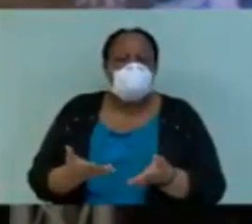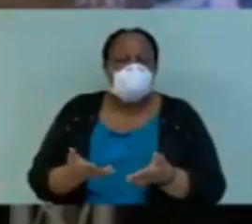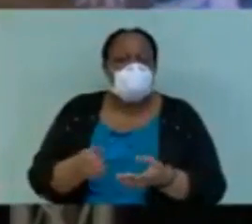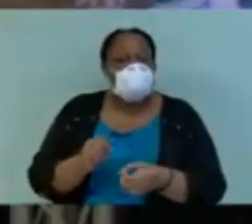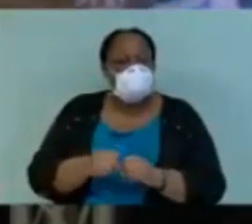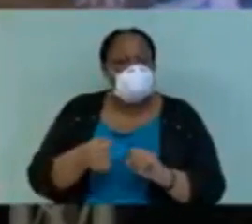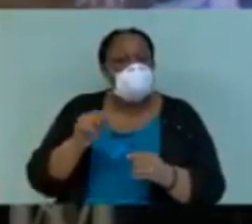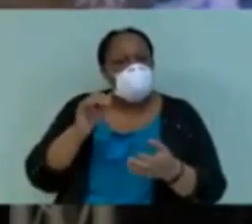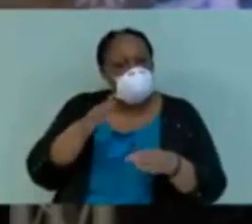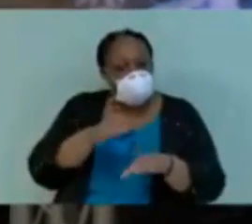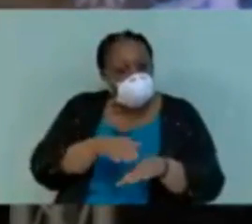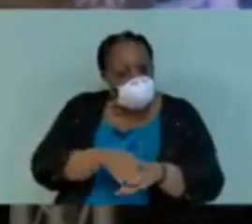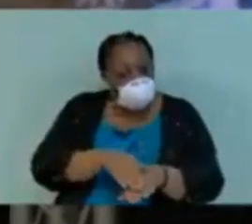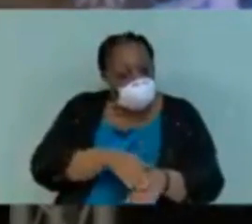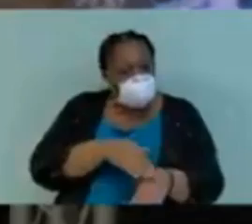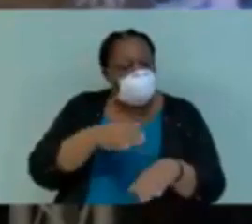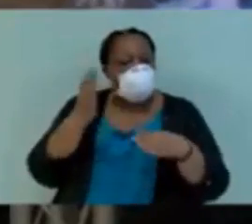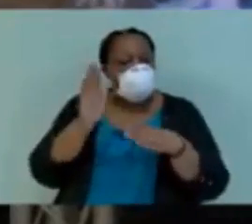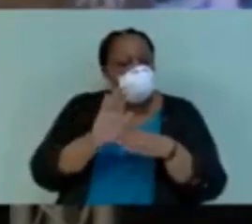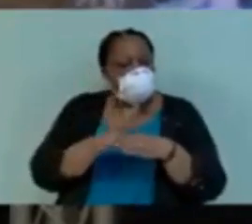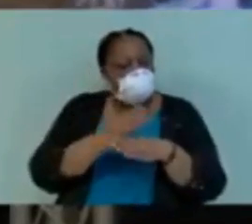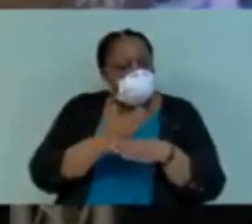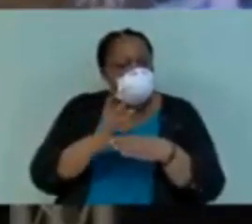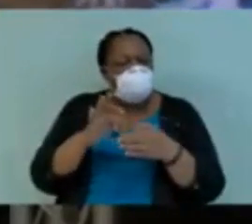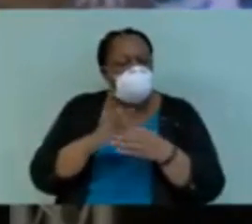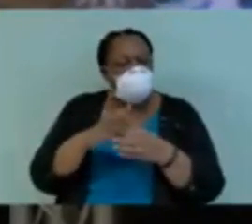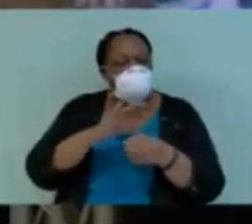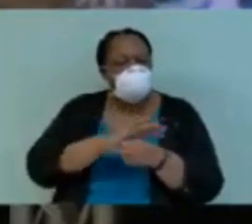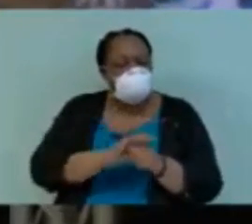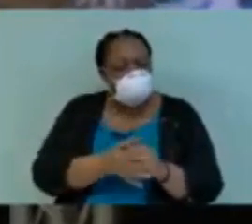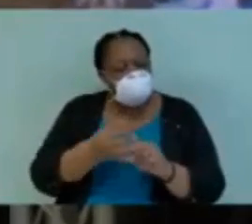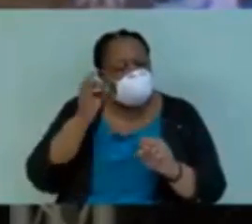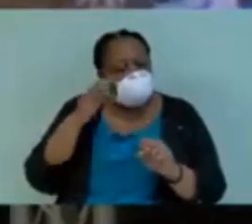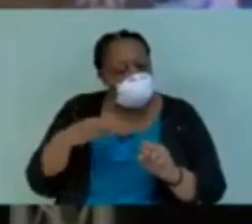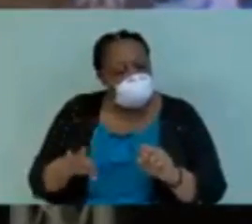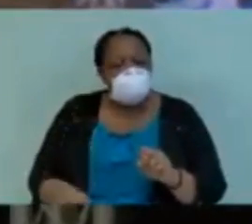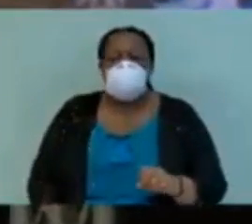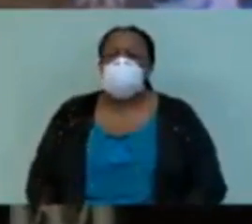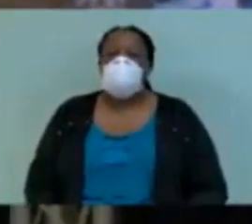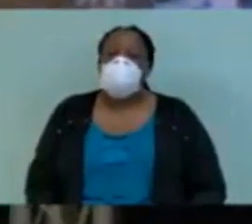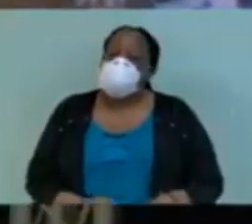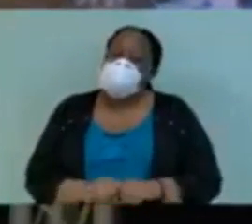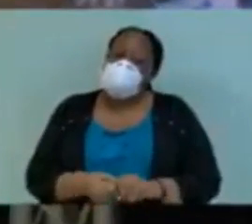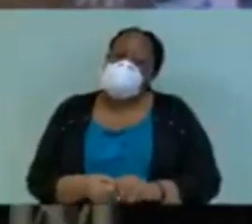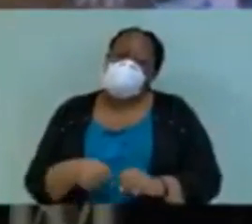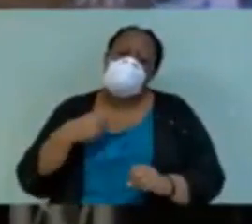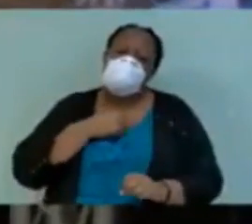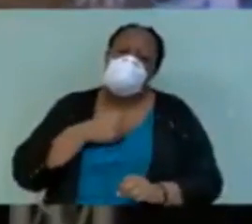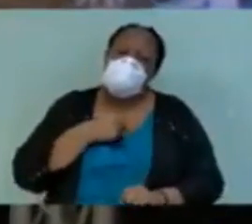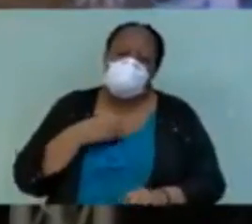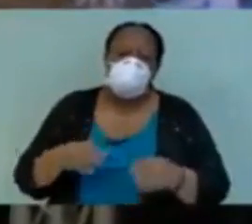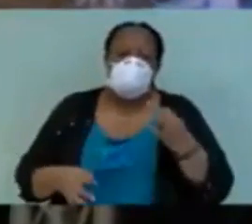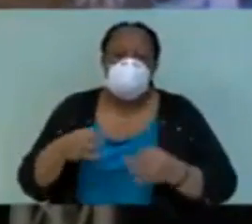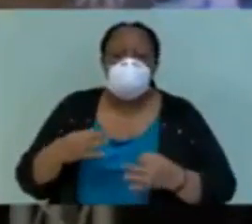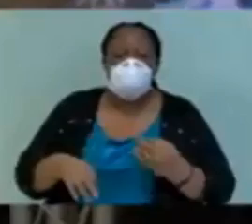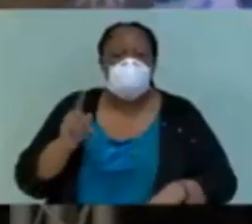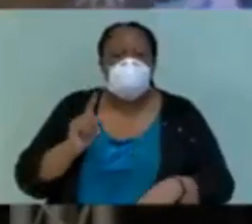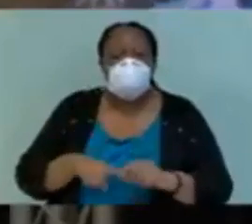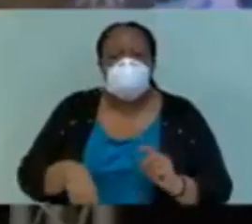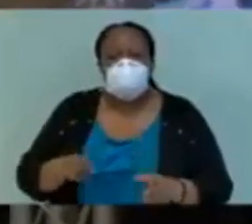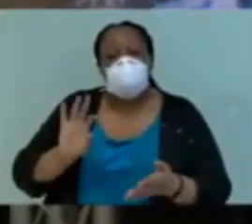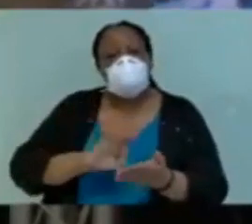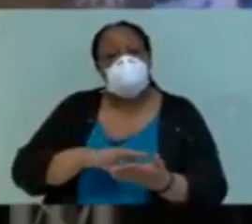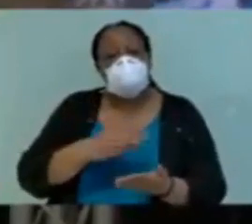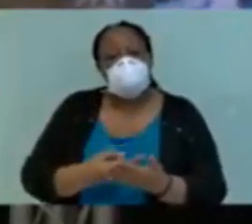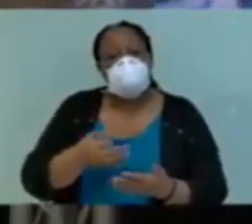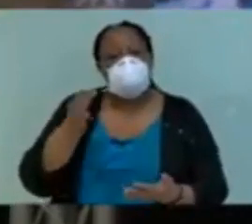that social gathering, that why it is that we have put in place nightly curfews and